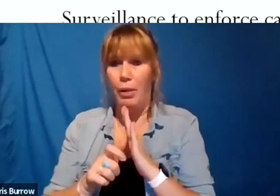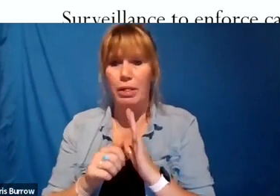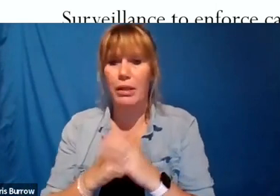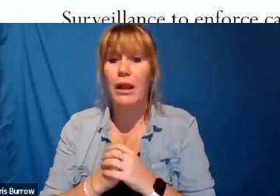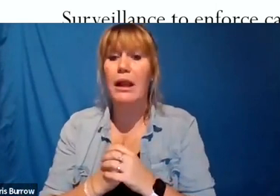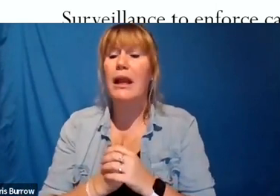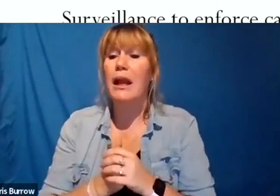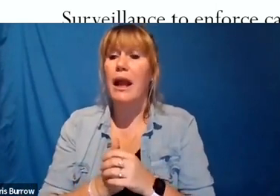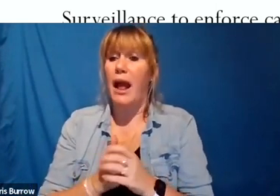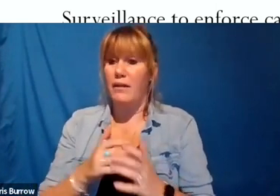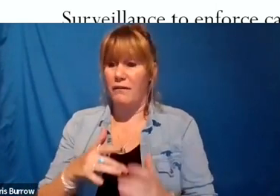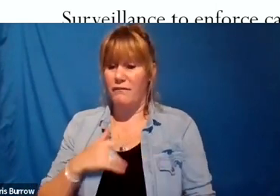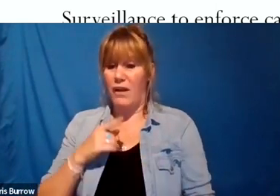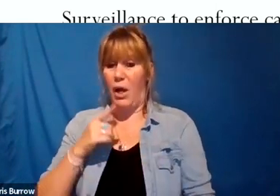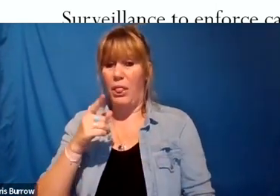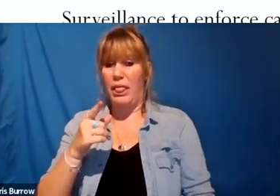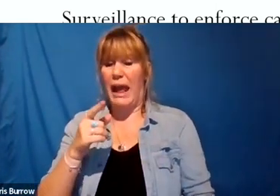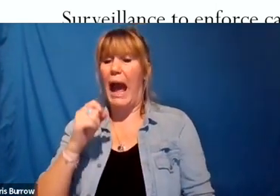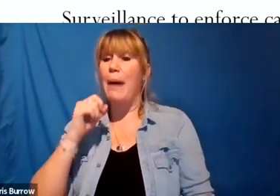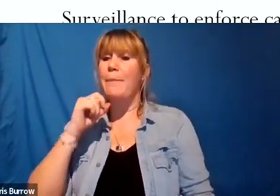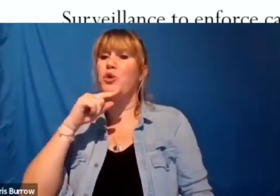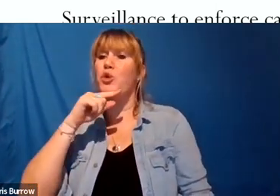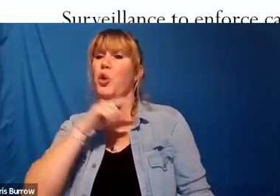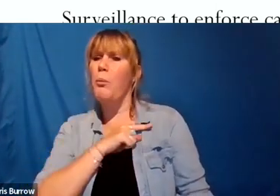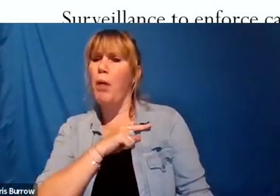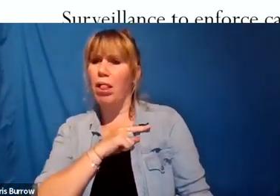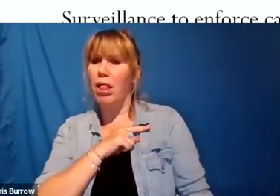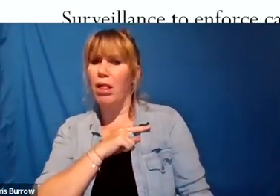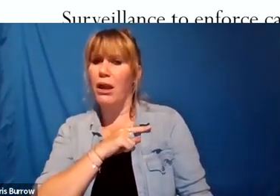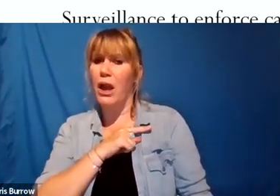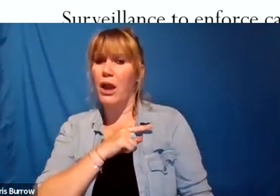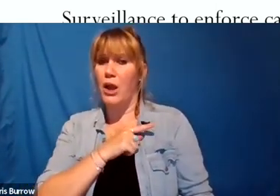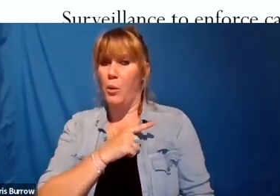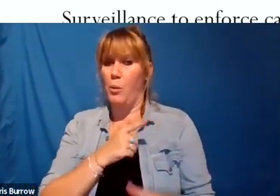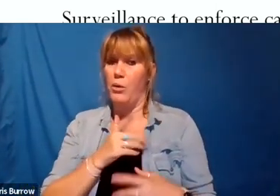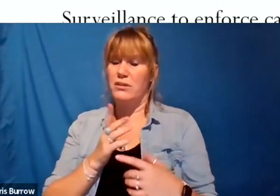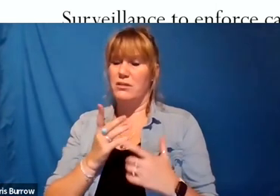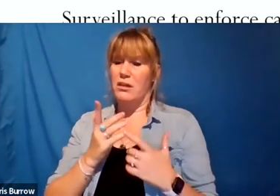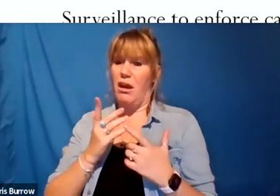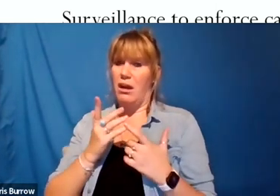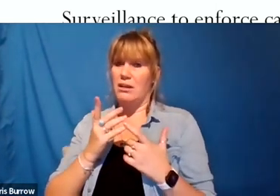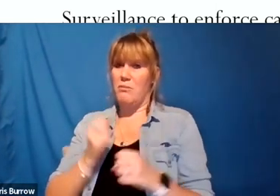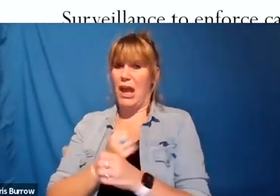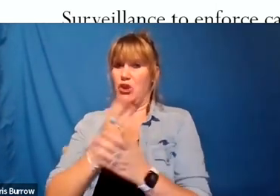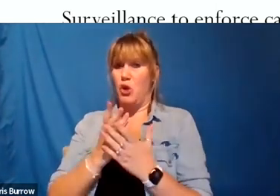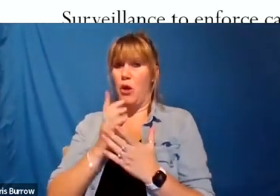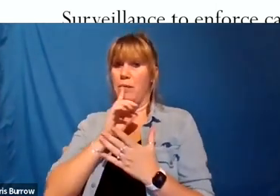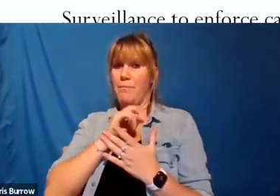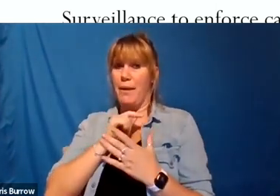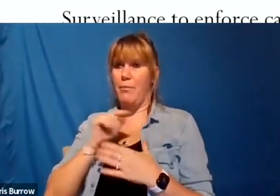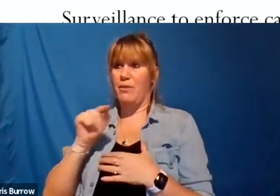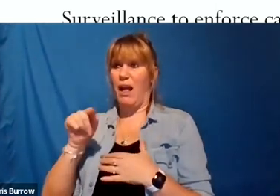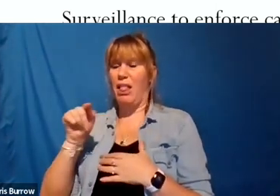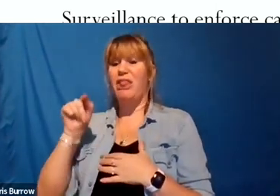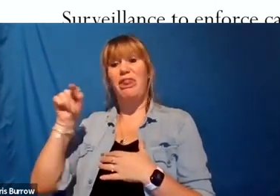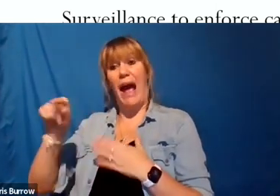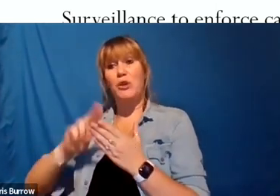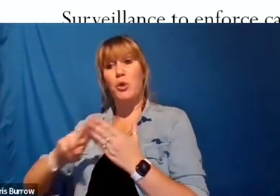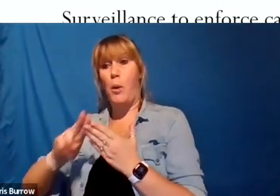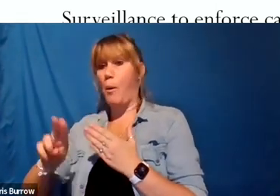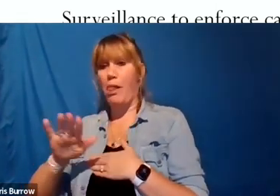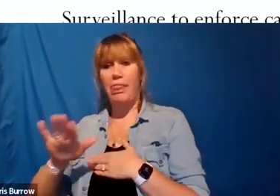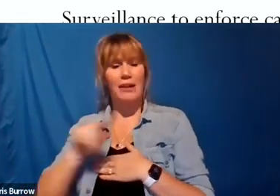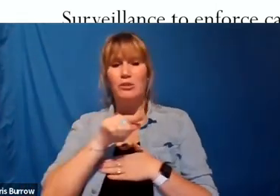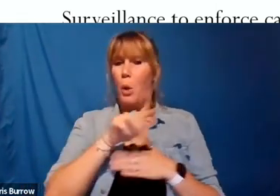abnormal was used to publicly cement the normal in the public consciousness. This idea of a spectacle is